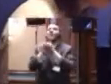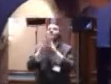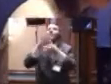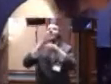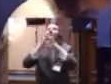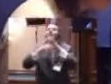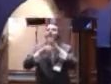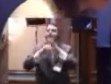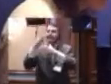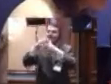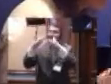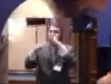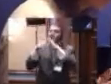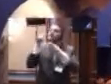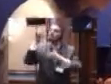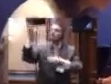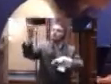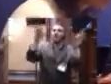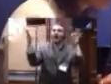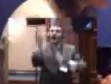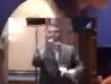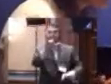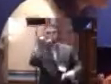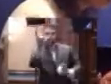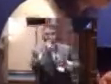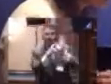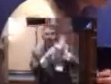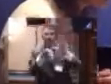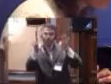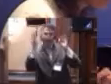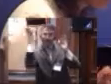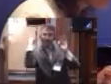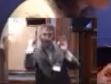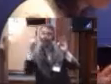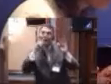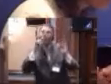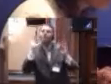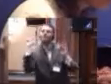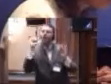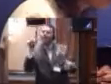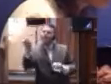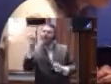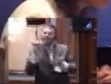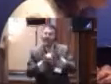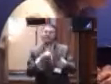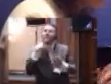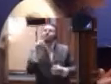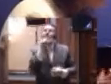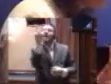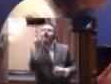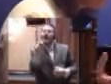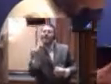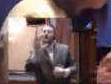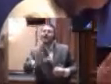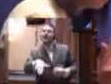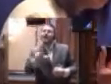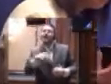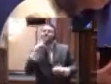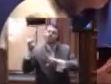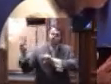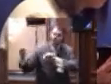sanctions should continue, and whether or not group rights had a place in the constitutions. And